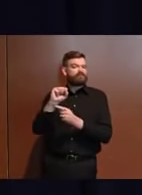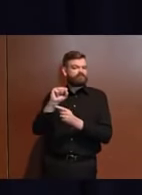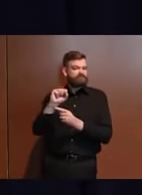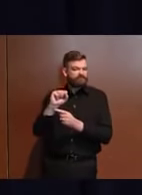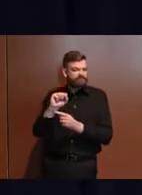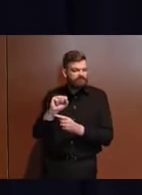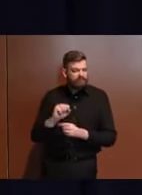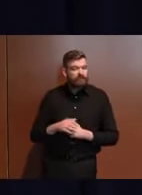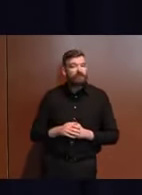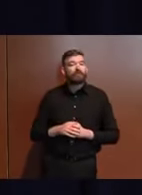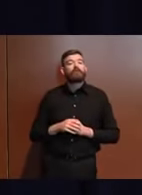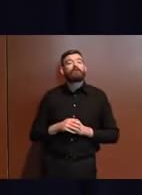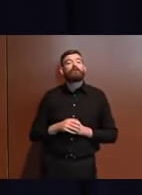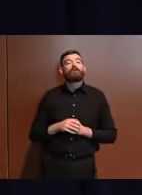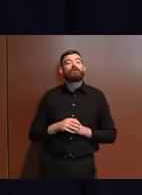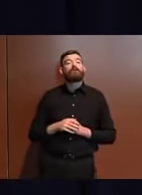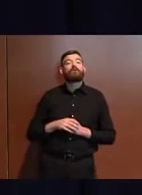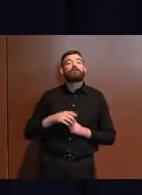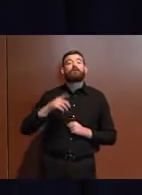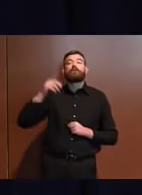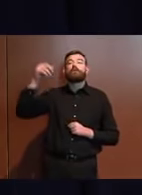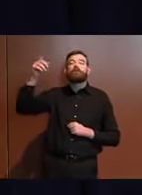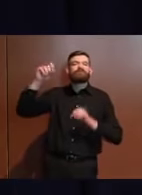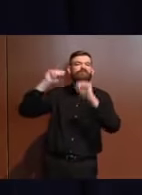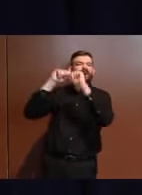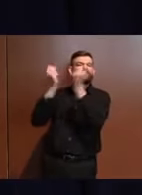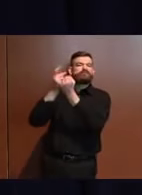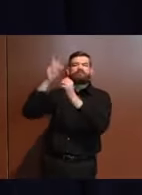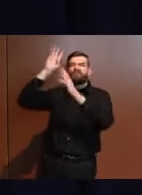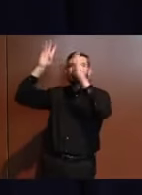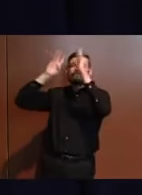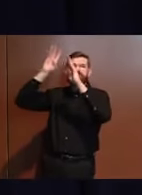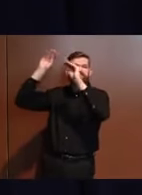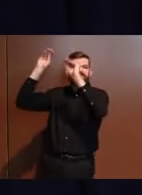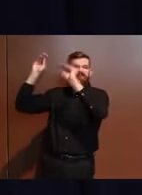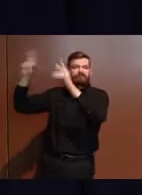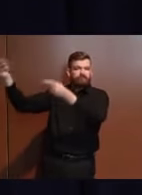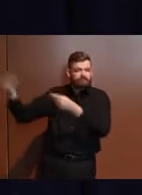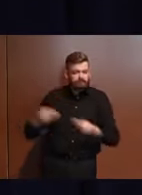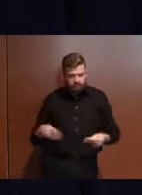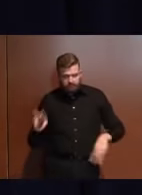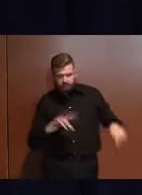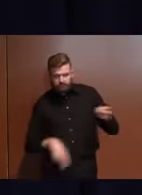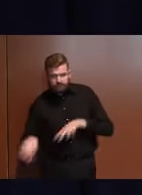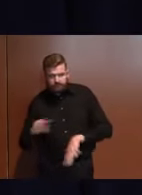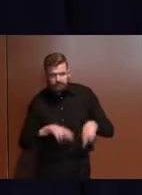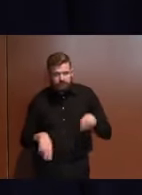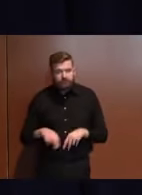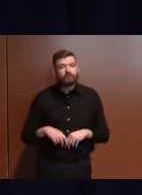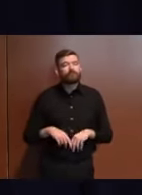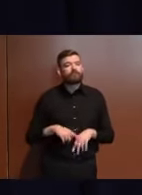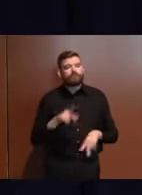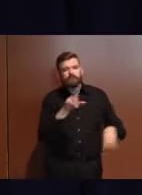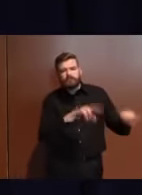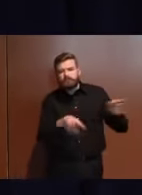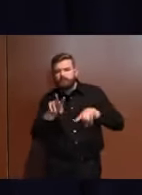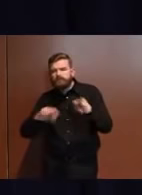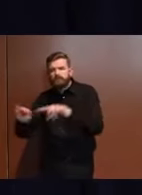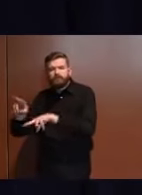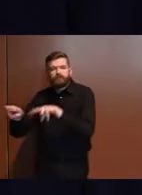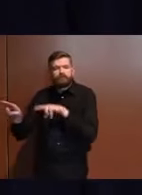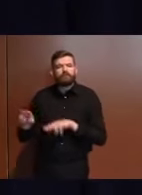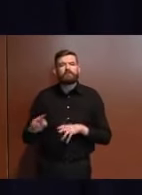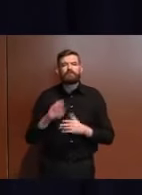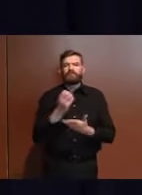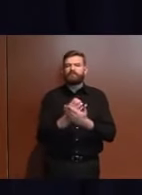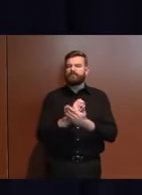put together. And the other will look at overall evidence-based standards of care. We have to, with the